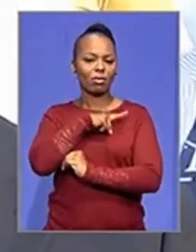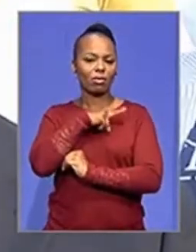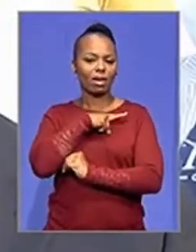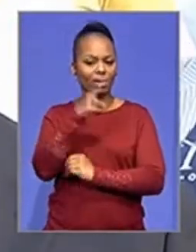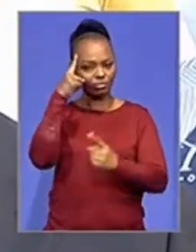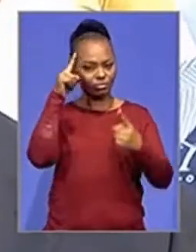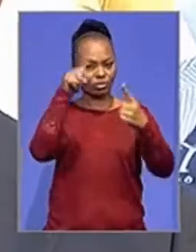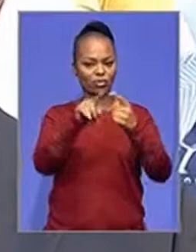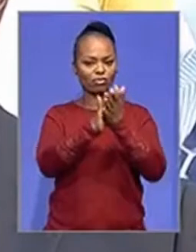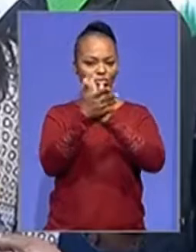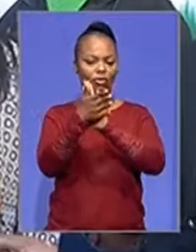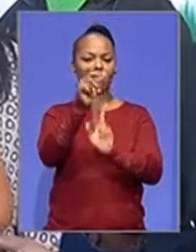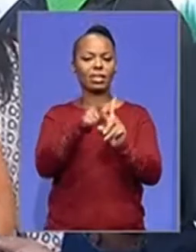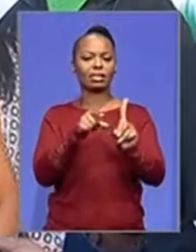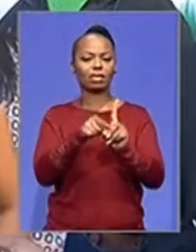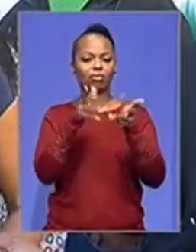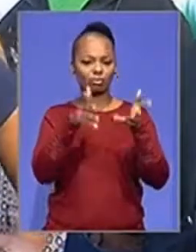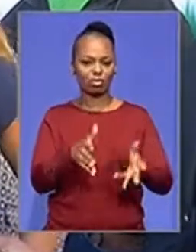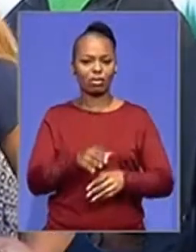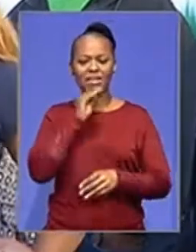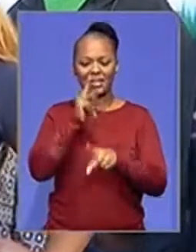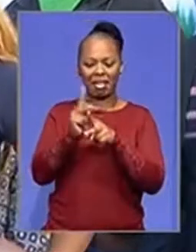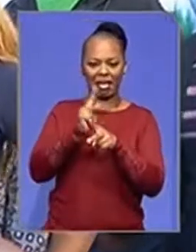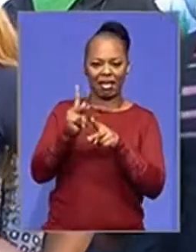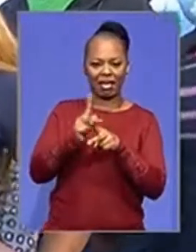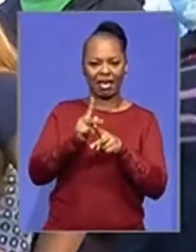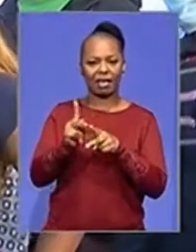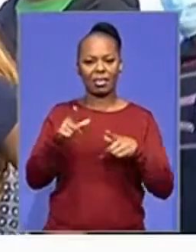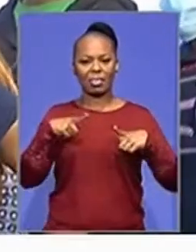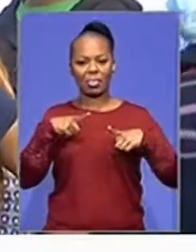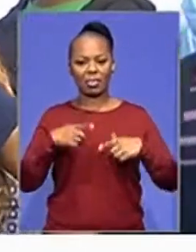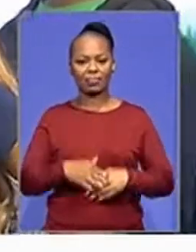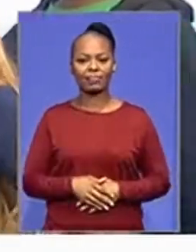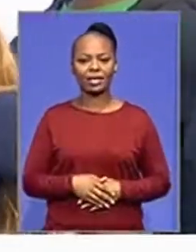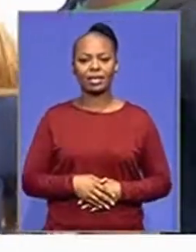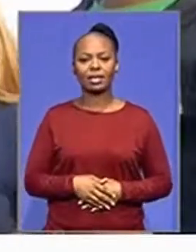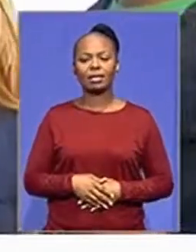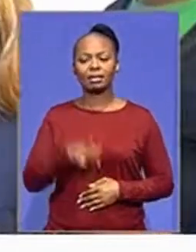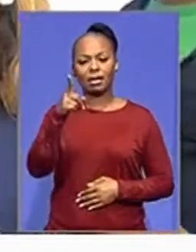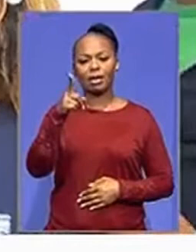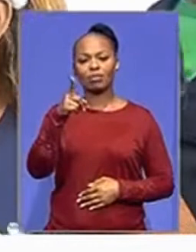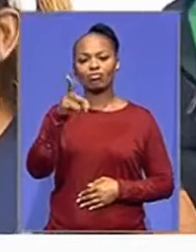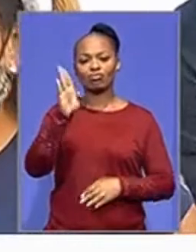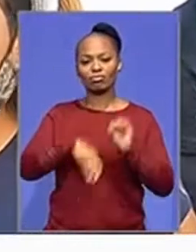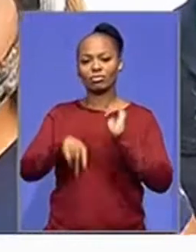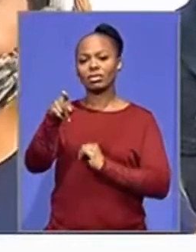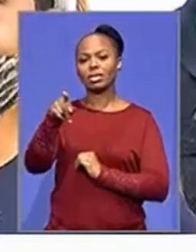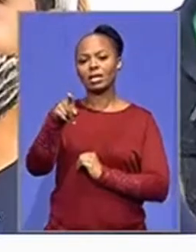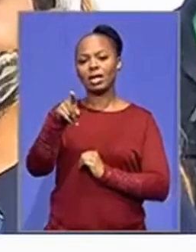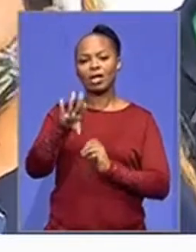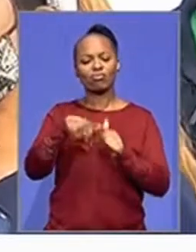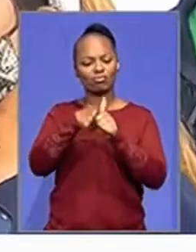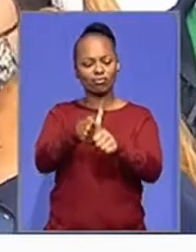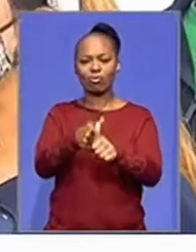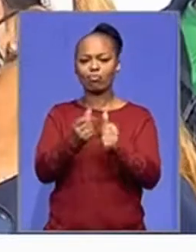at destroying them. The discharge of the case will follow many